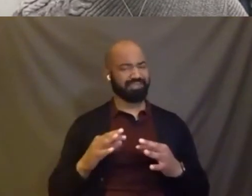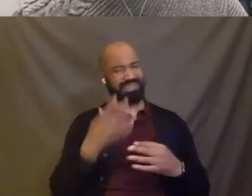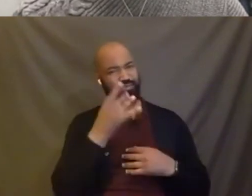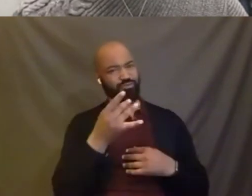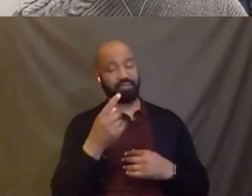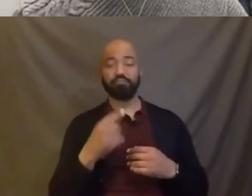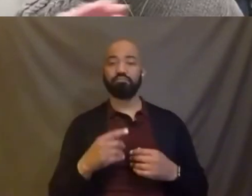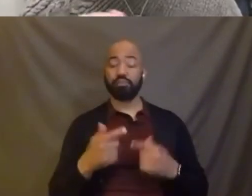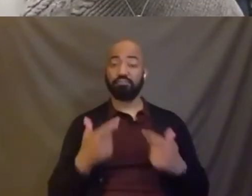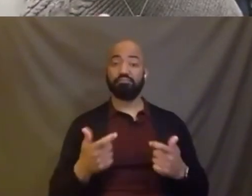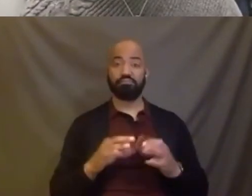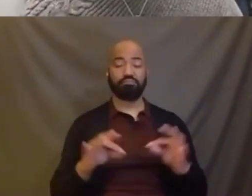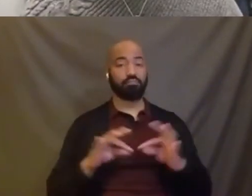when